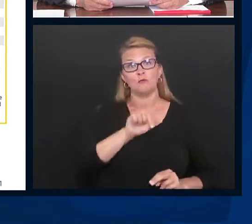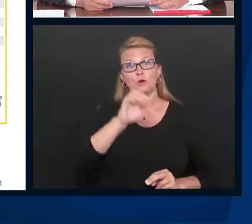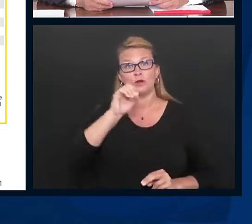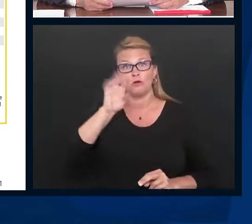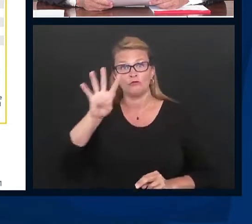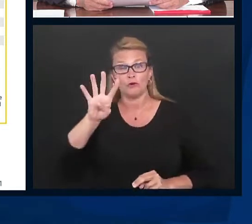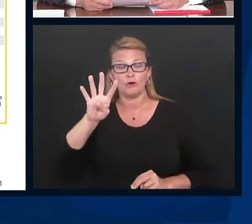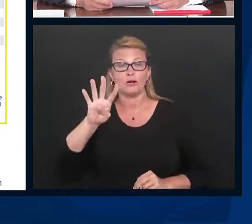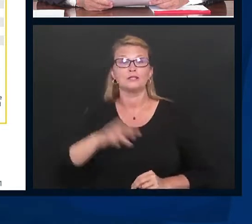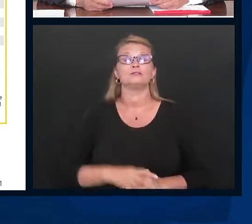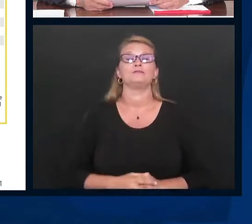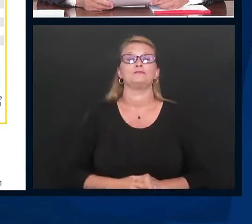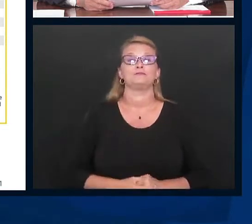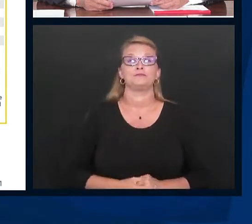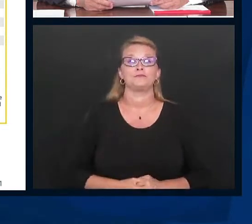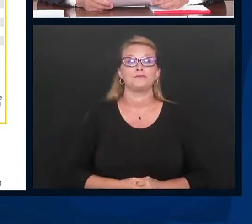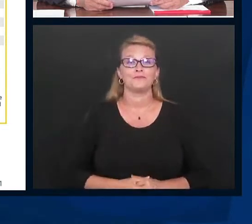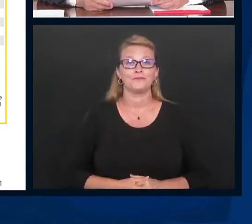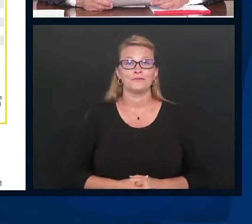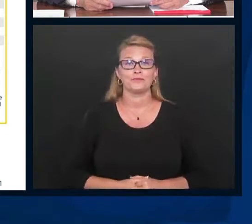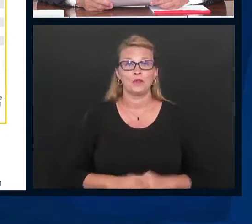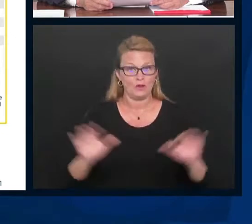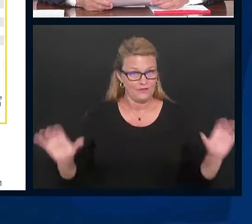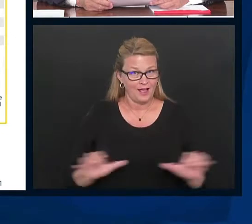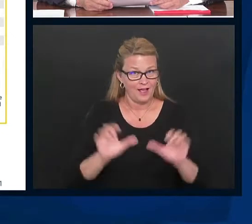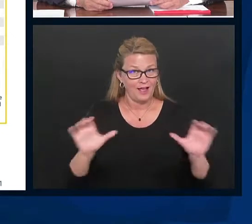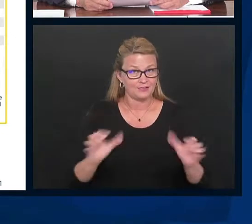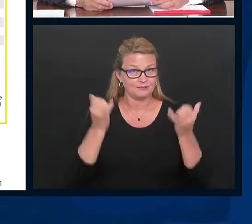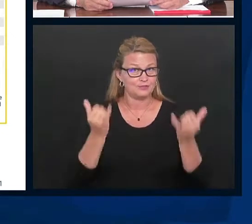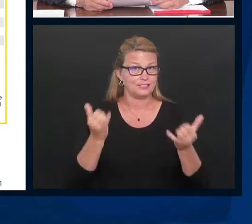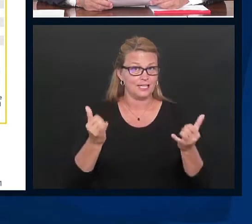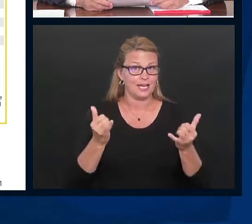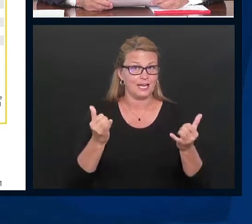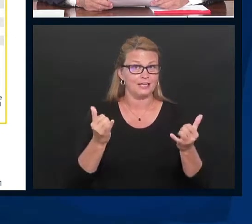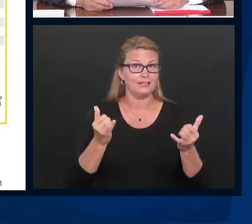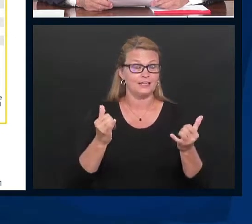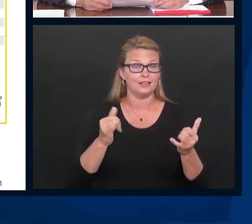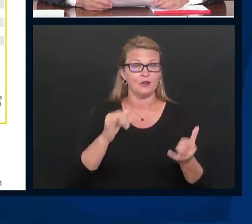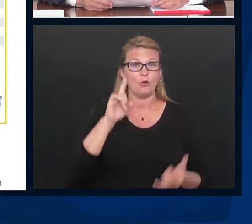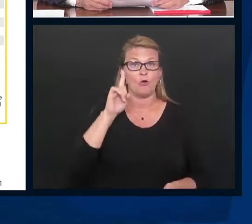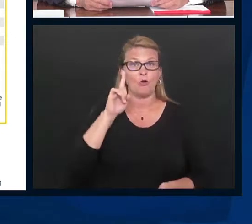5.04. We have active cases today in the state of West Virginia of